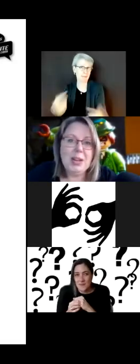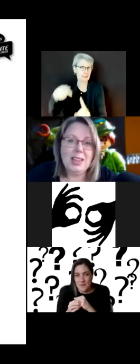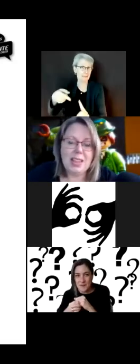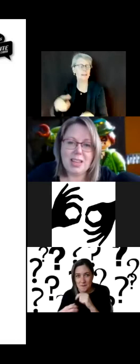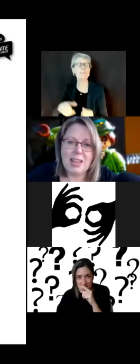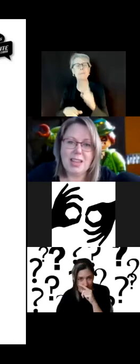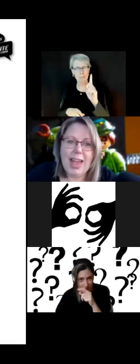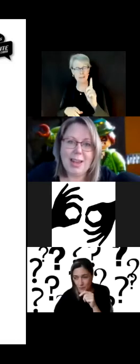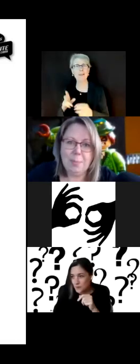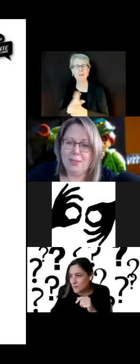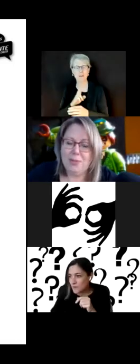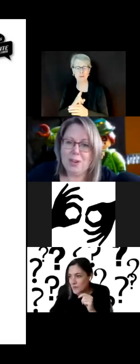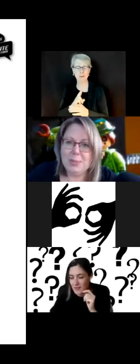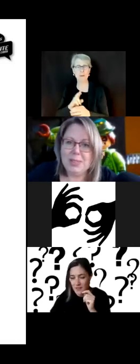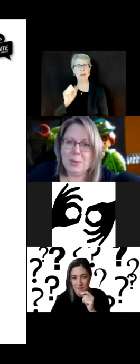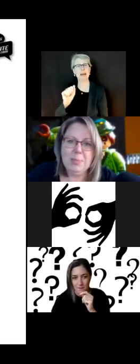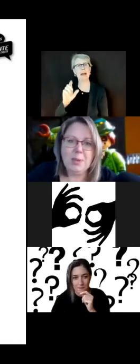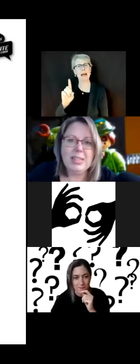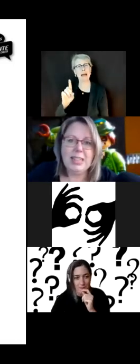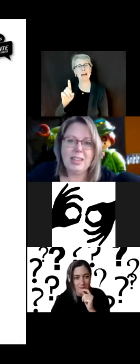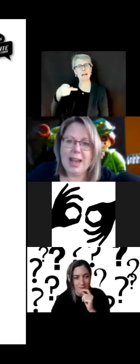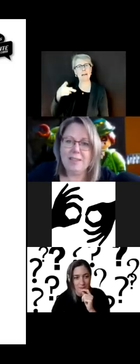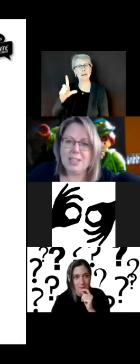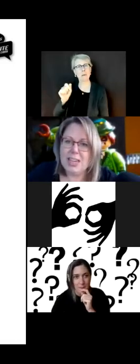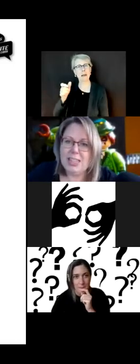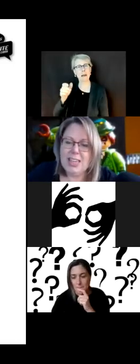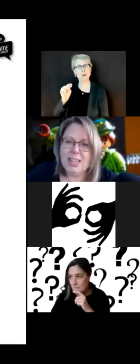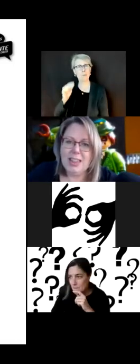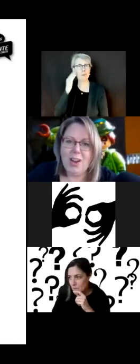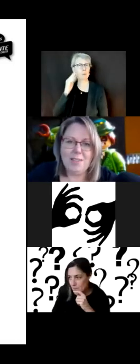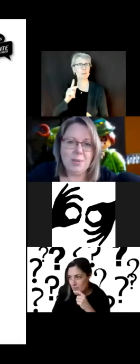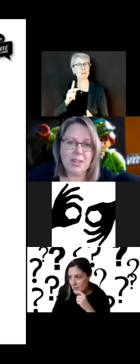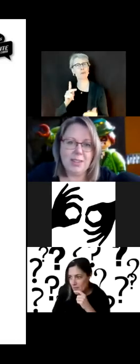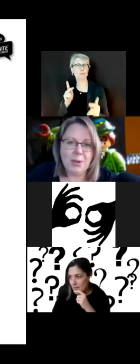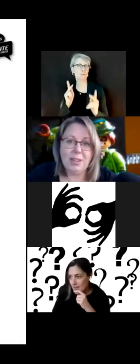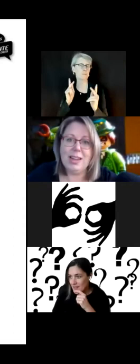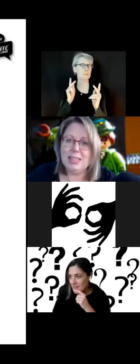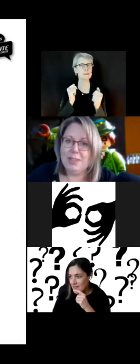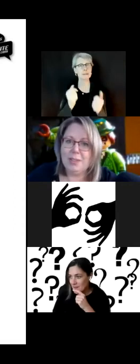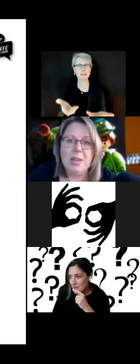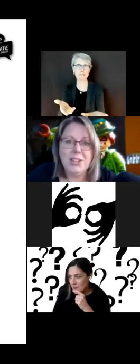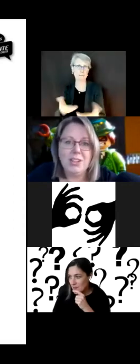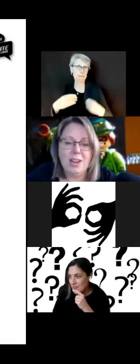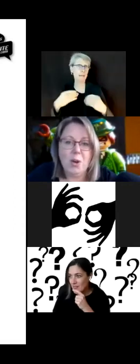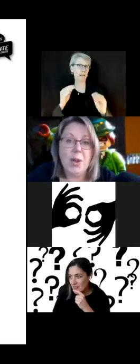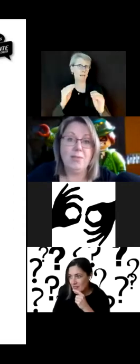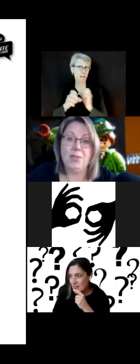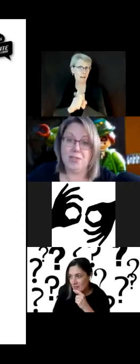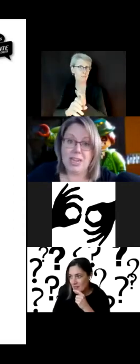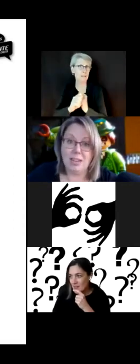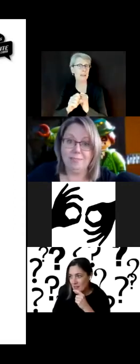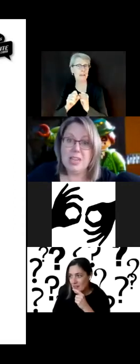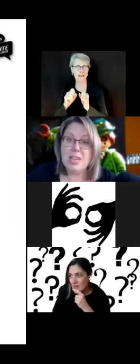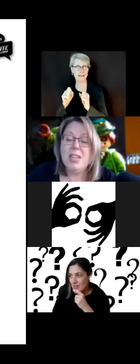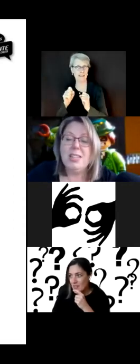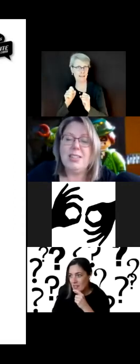Through the ad platforms. When people want to sell you advertising, they often will give you all kinds of information away for